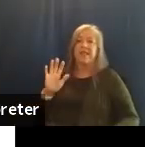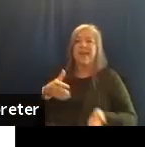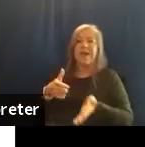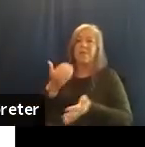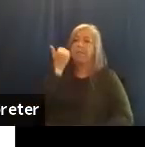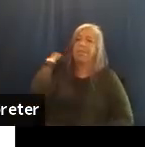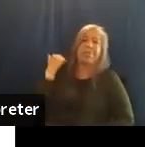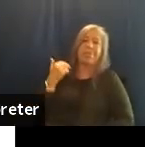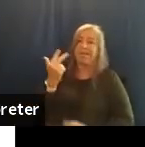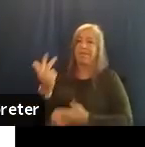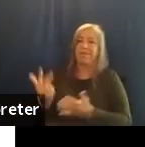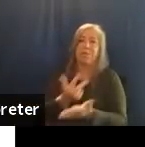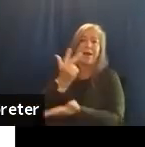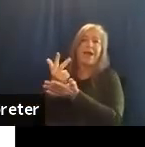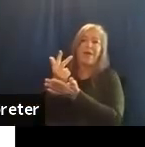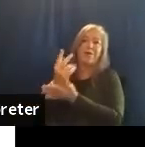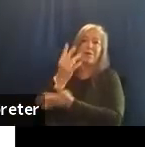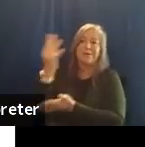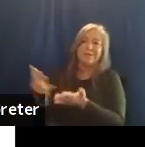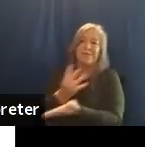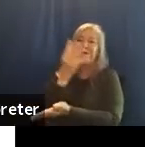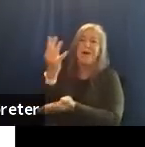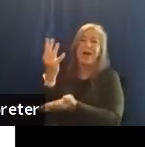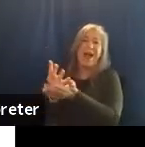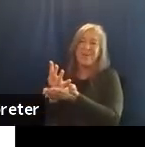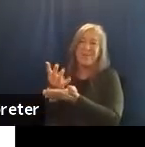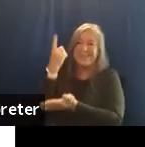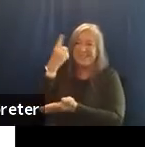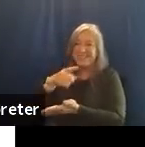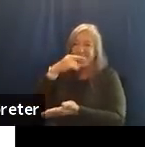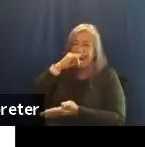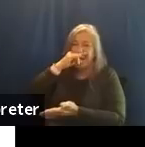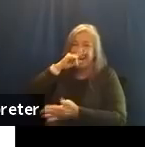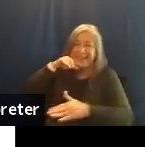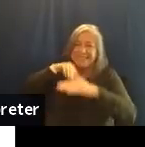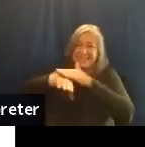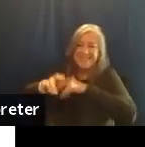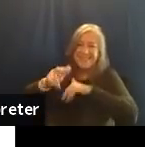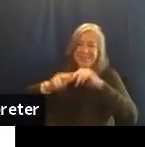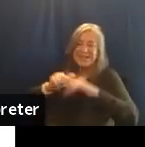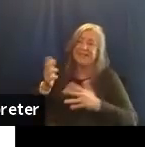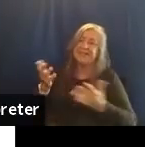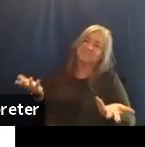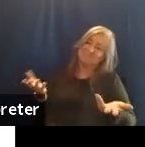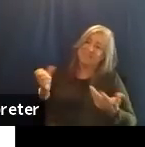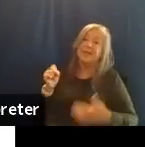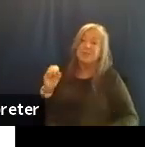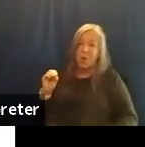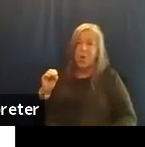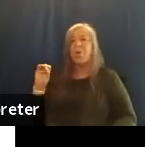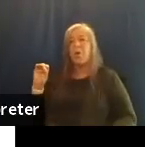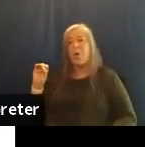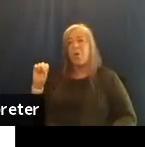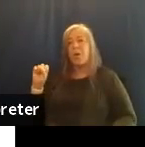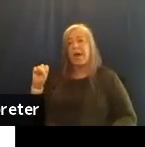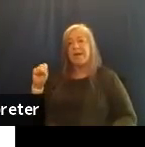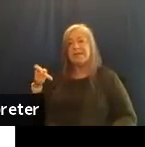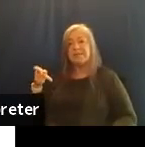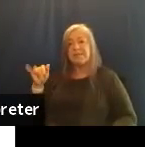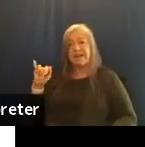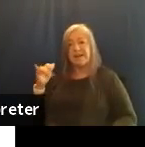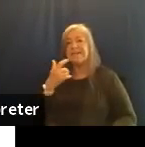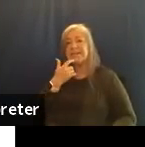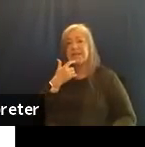kids into the building safely. And so OSPI also gave us the option of doing what is called